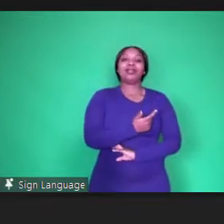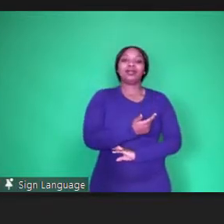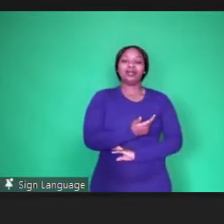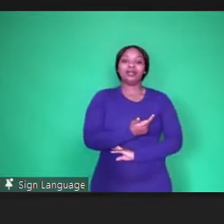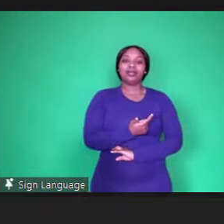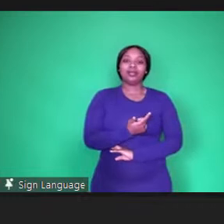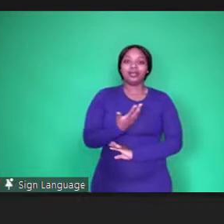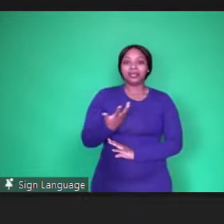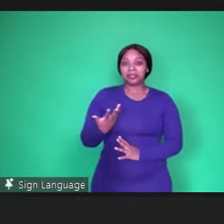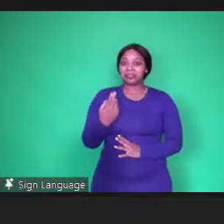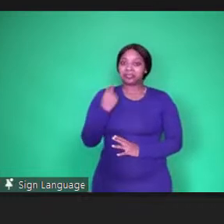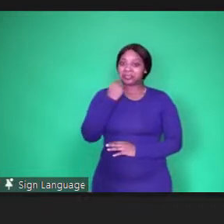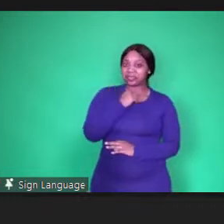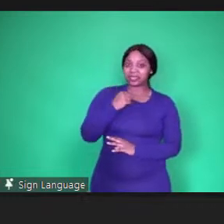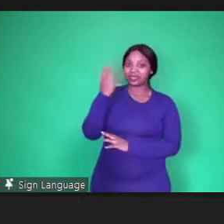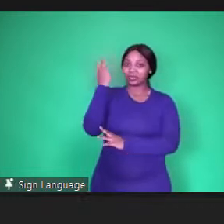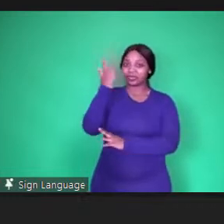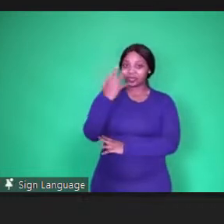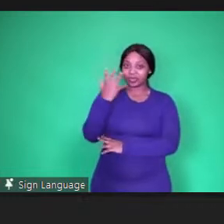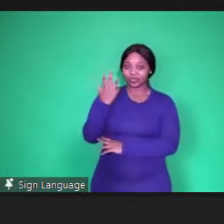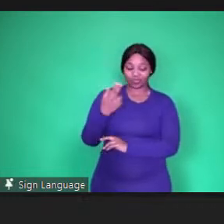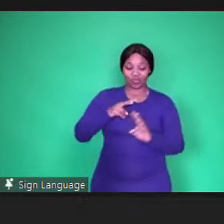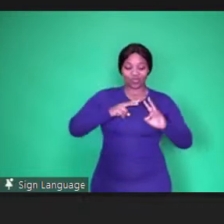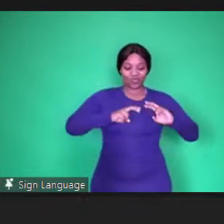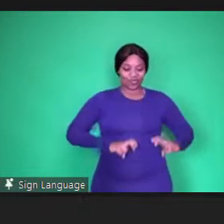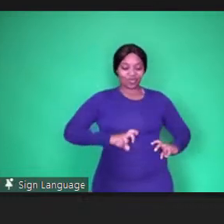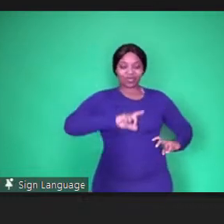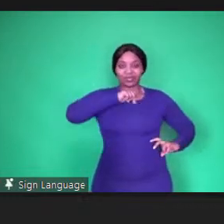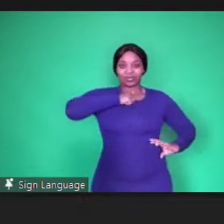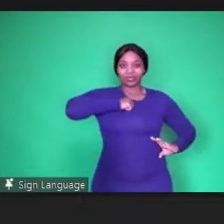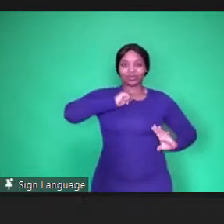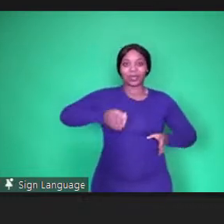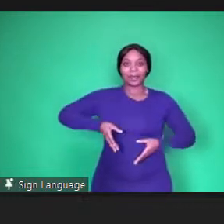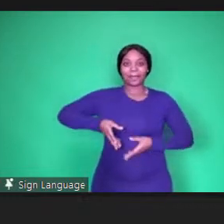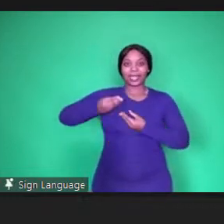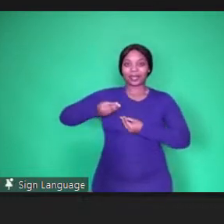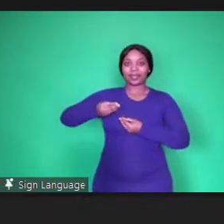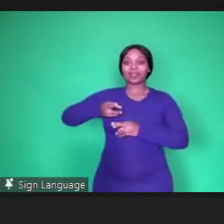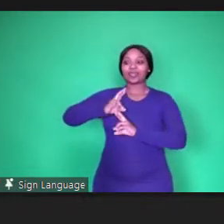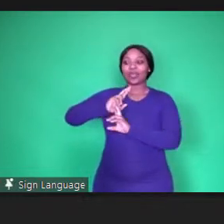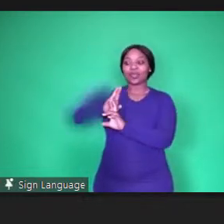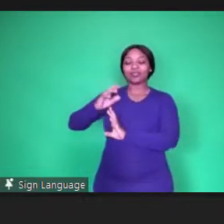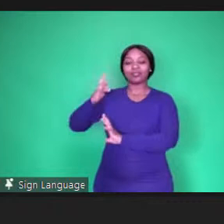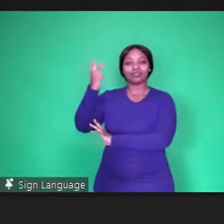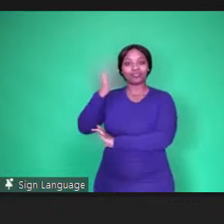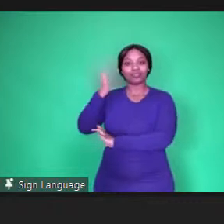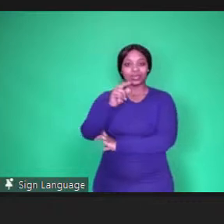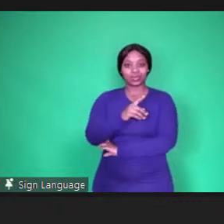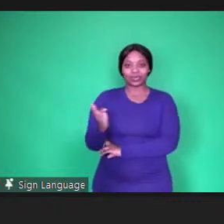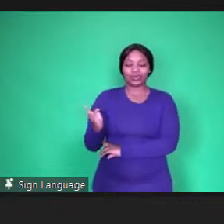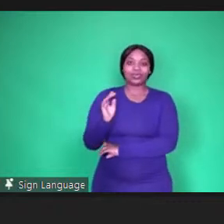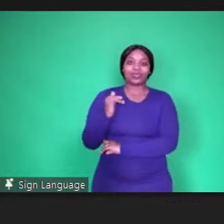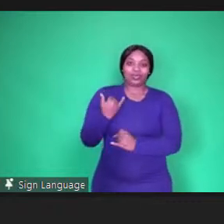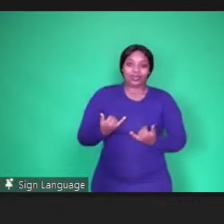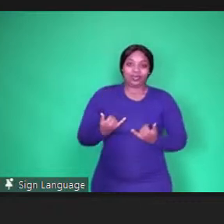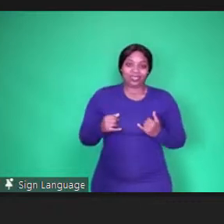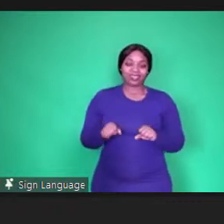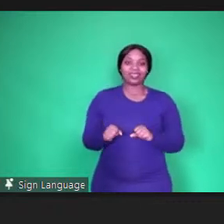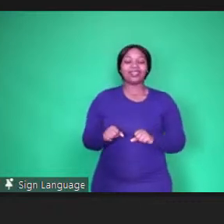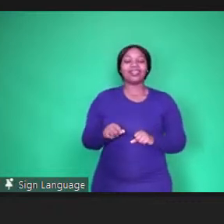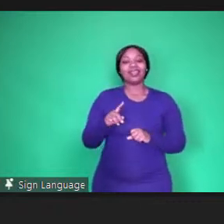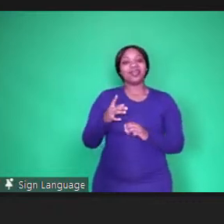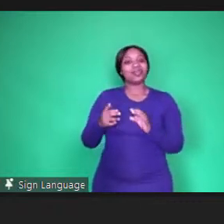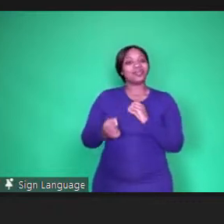It's great to be able to present our research to you today, which is focused on actually what happens